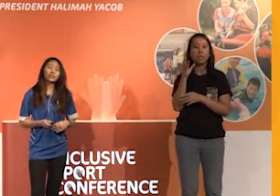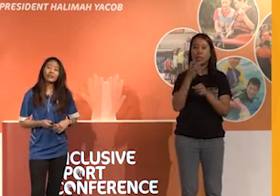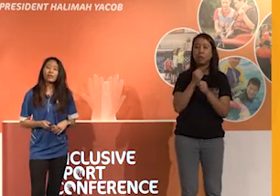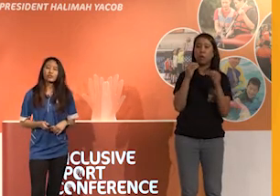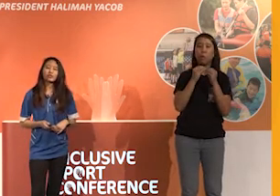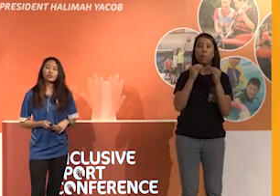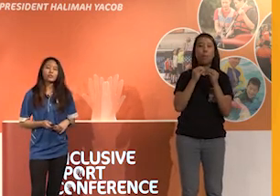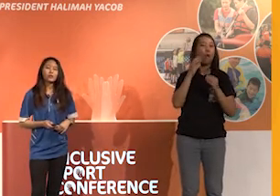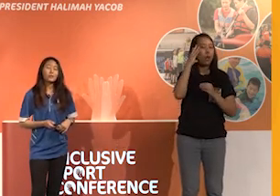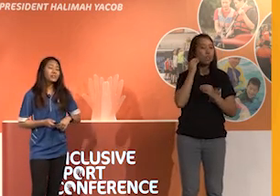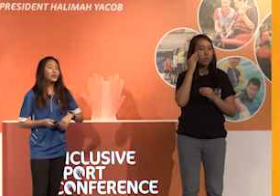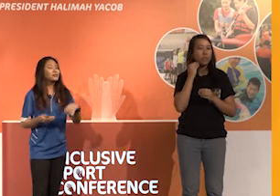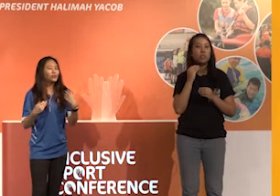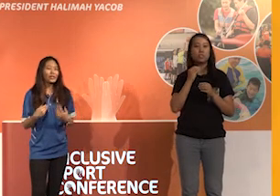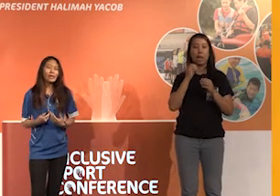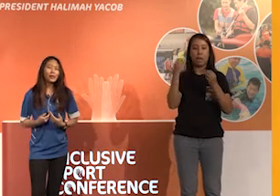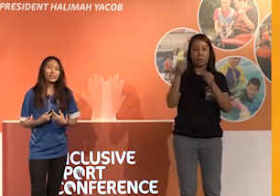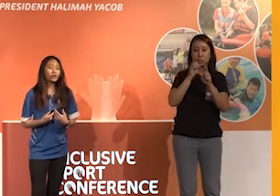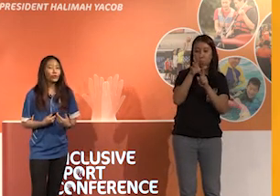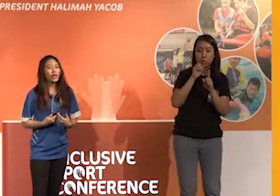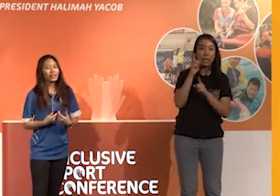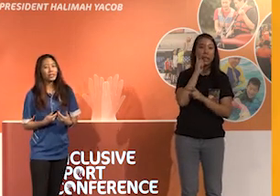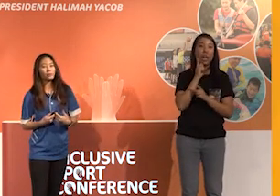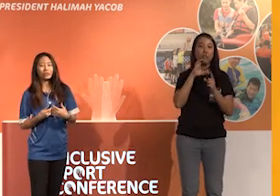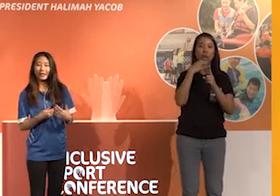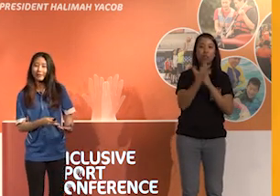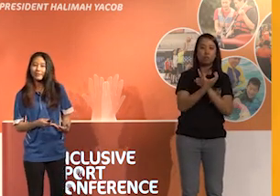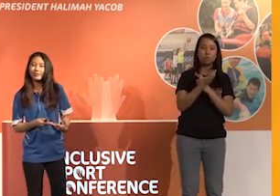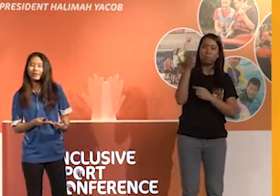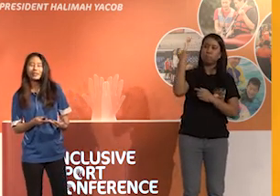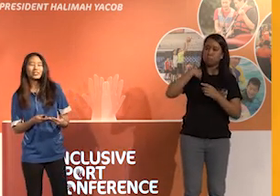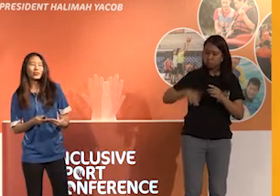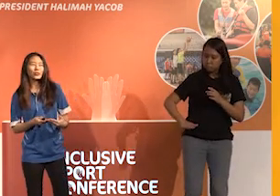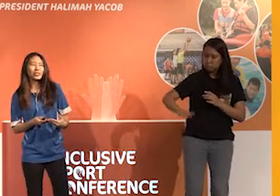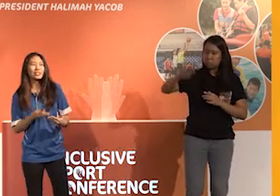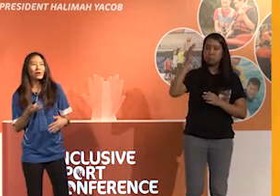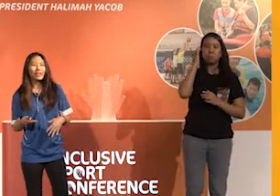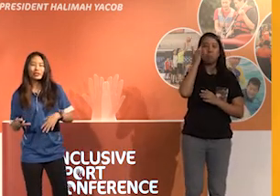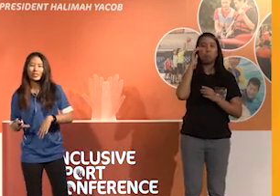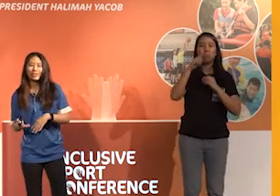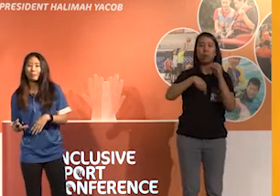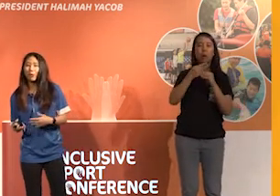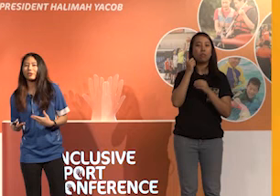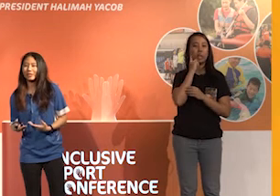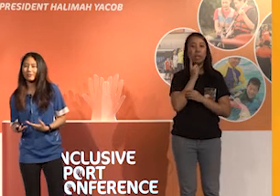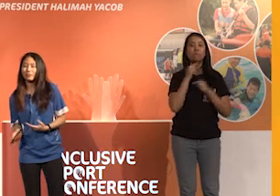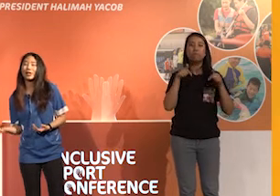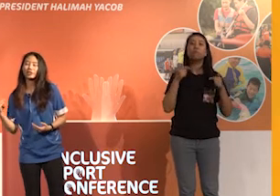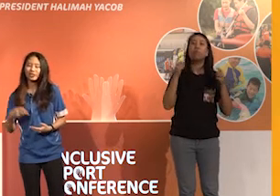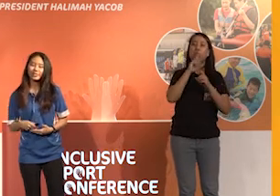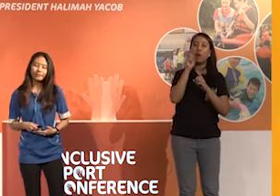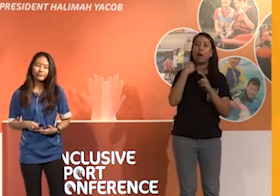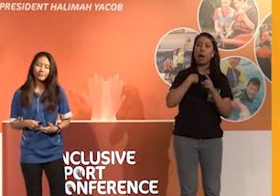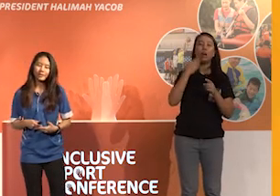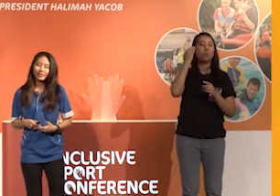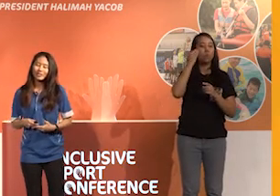exposed to the deaf culture. Because when I was growing up, I did not know anything about the deaf. So that's when I actually learned more about the deaf when I joined